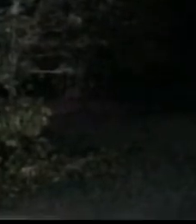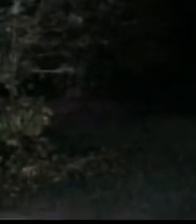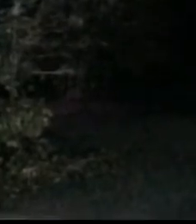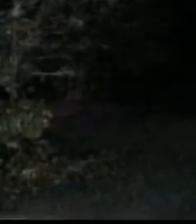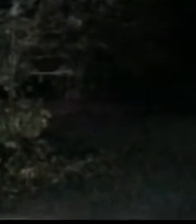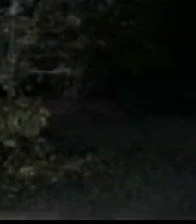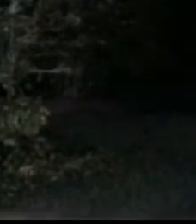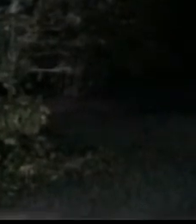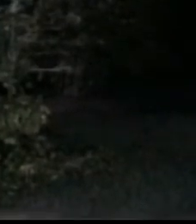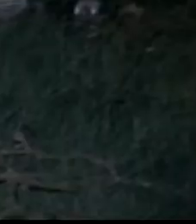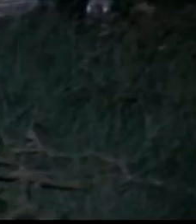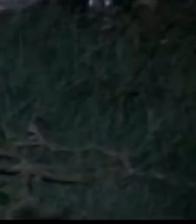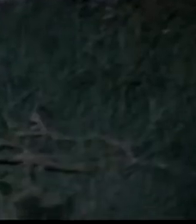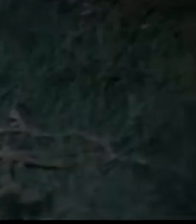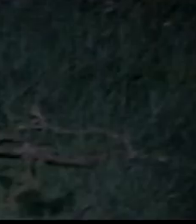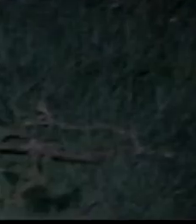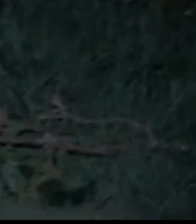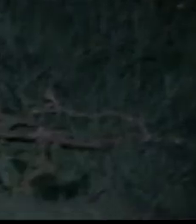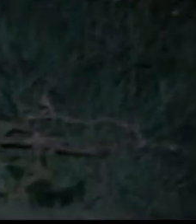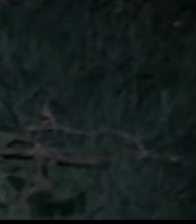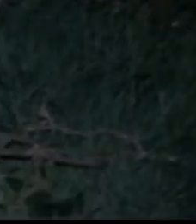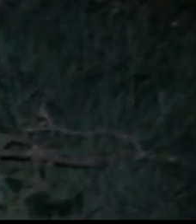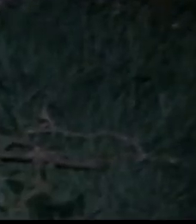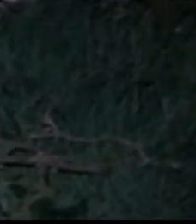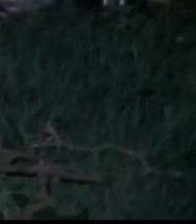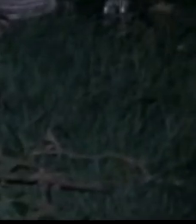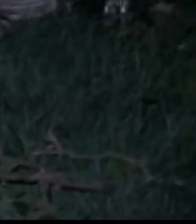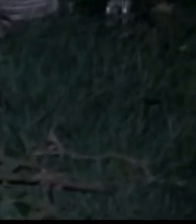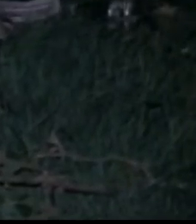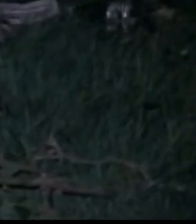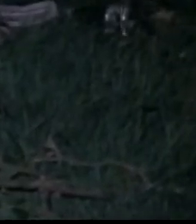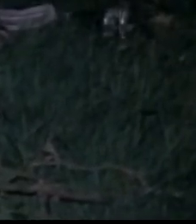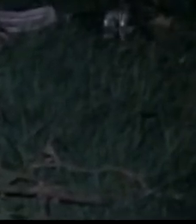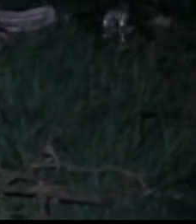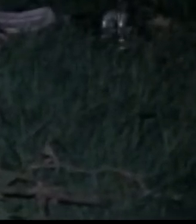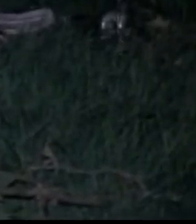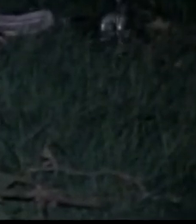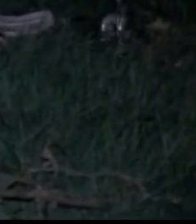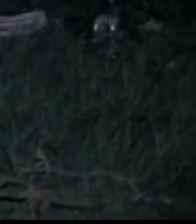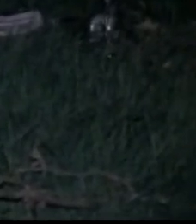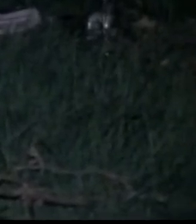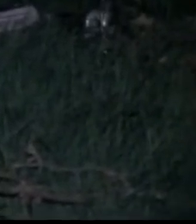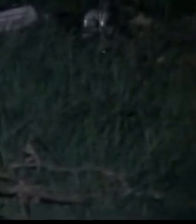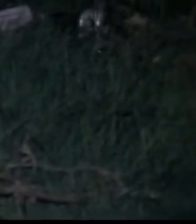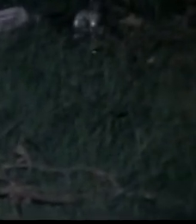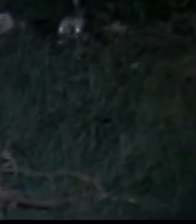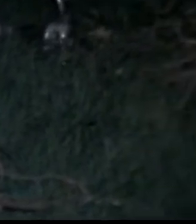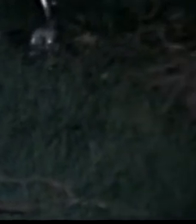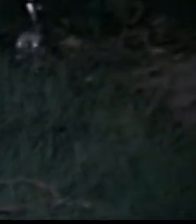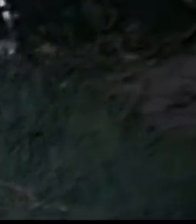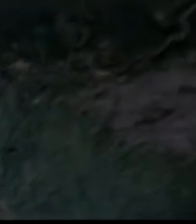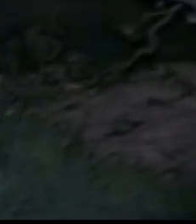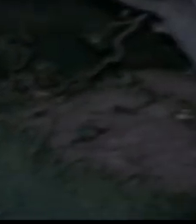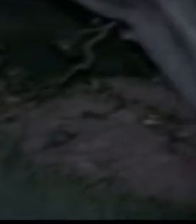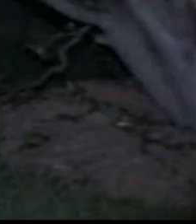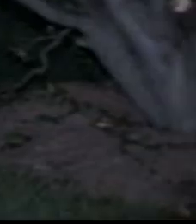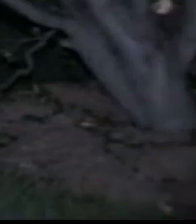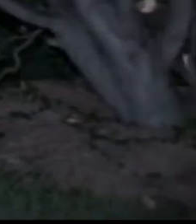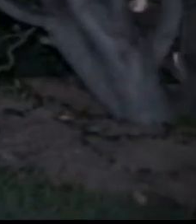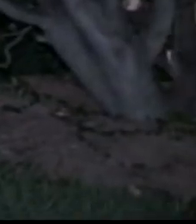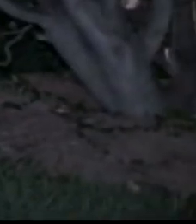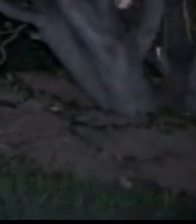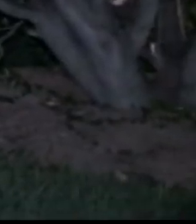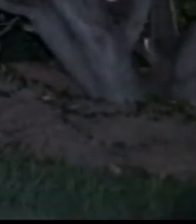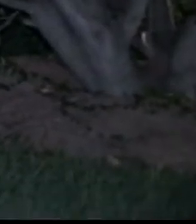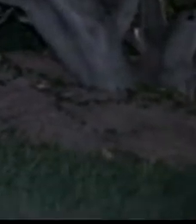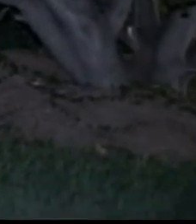called Breakaway near to his home and struck a tree. He died on the spot. When a CBC camera visited the scene, family and